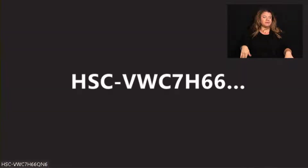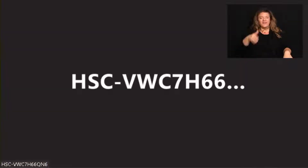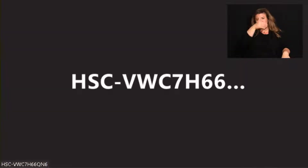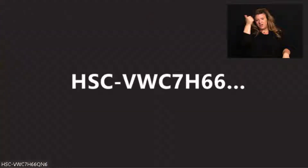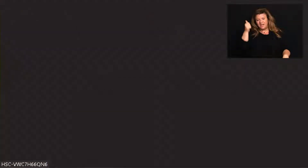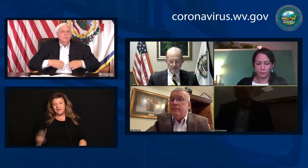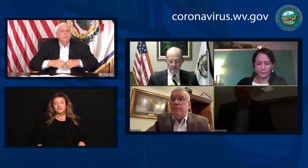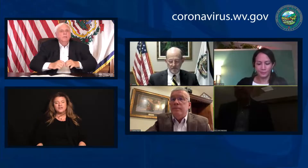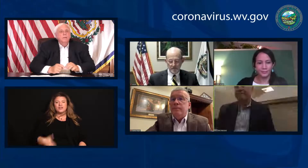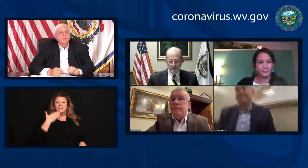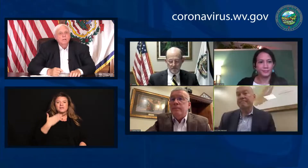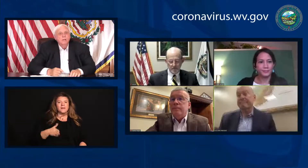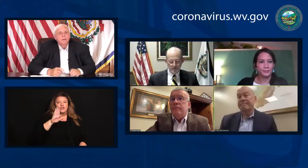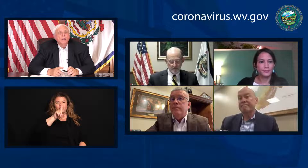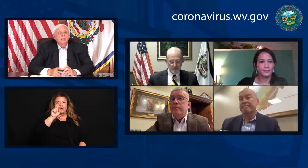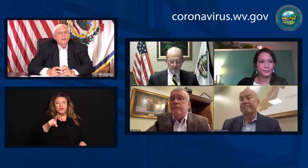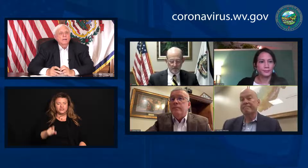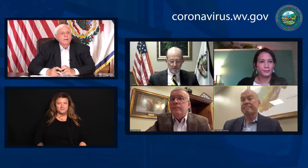the question.